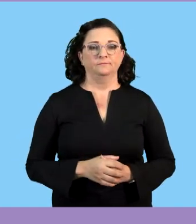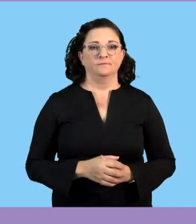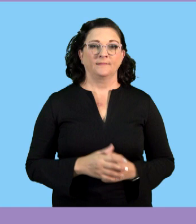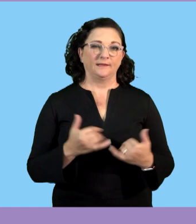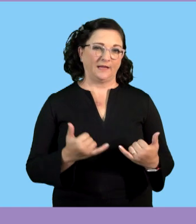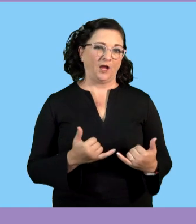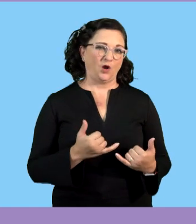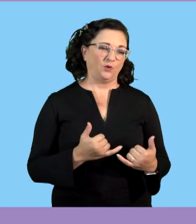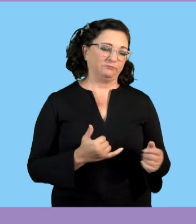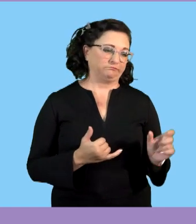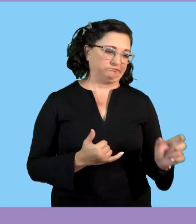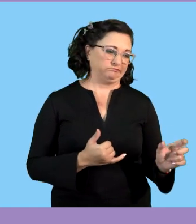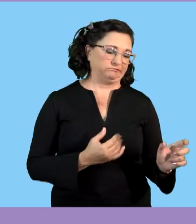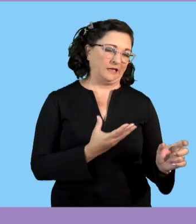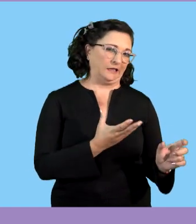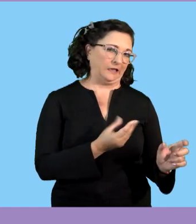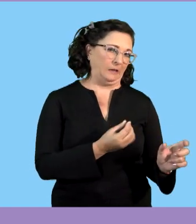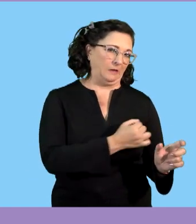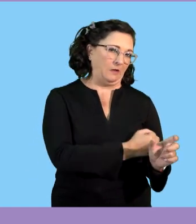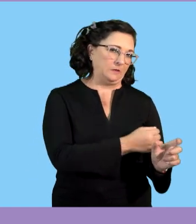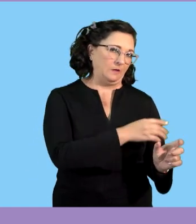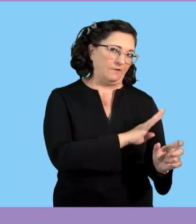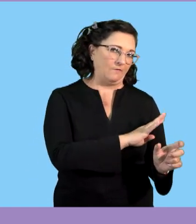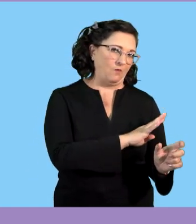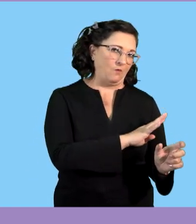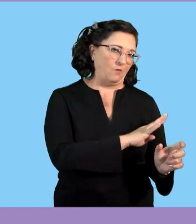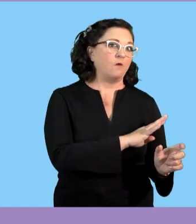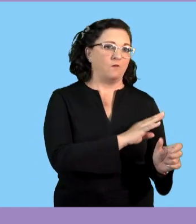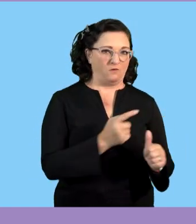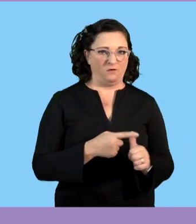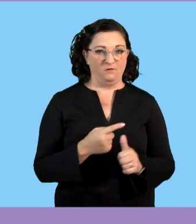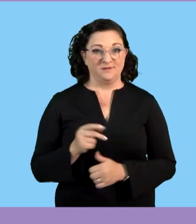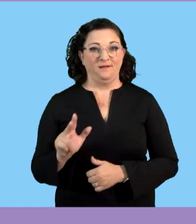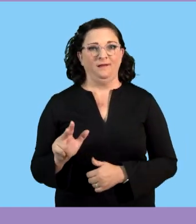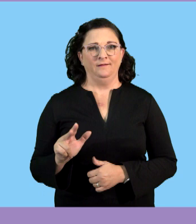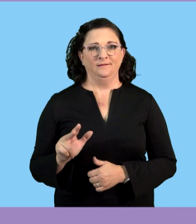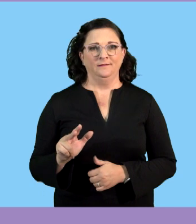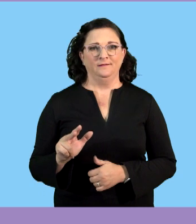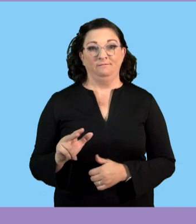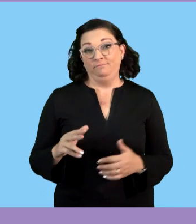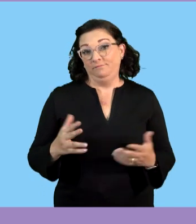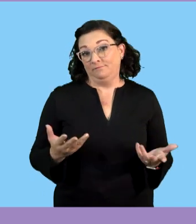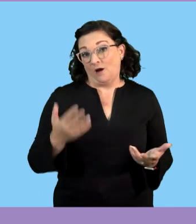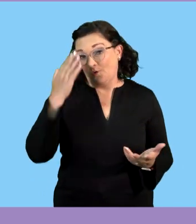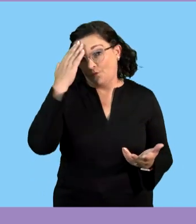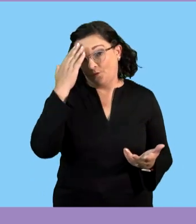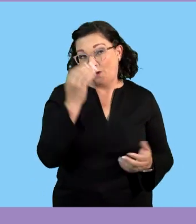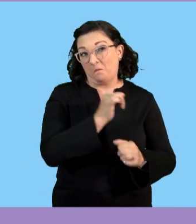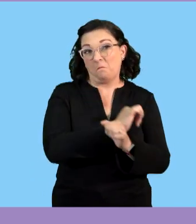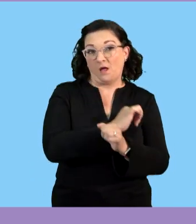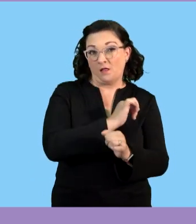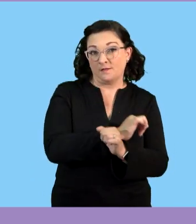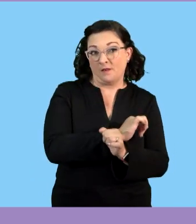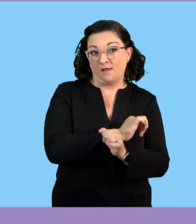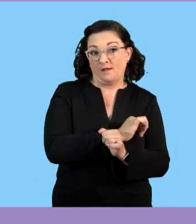we are going to say this is a certain number multiplied by 4, and the answer is 8. How do I get to that 4? I'm